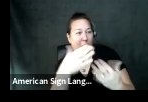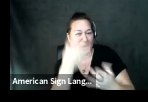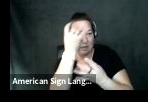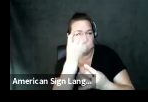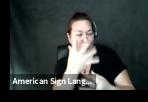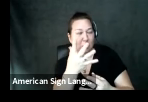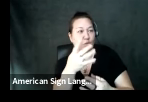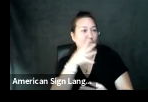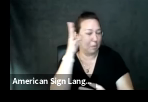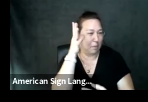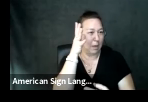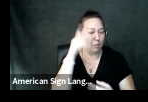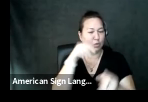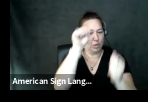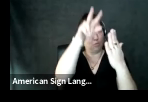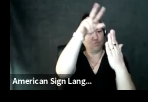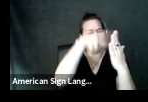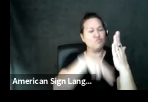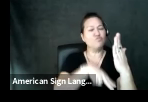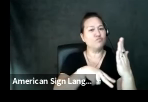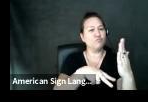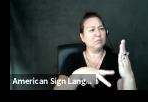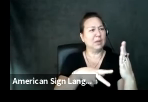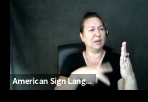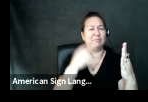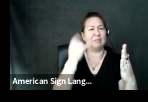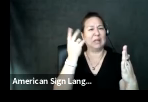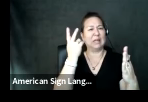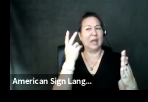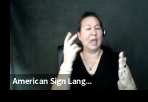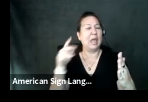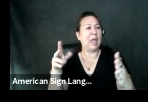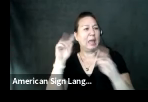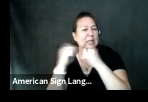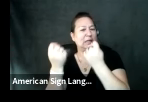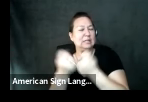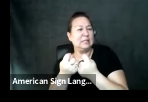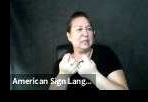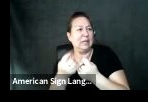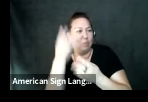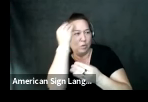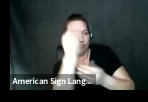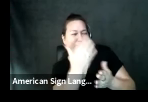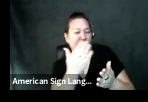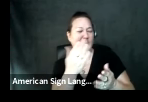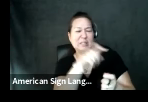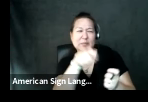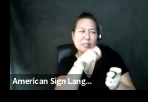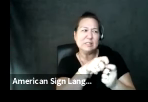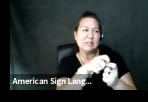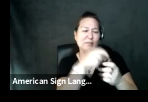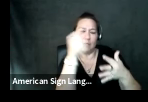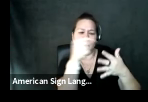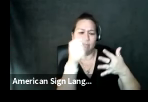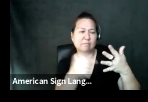it'll outline all of the areas that the team feels are necessary to look at. So whether that is speech